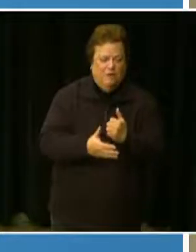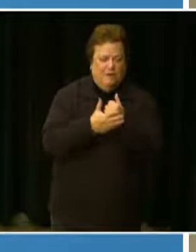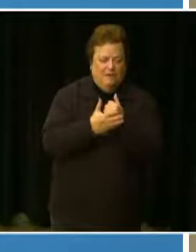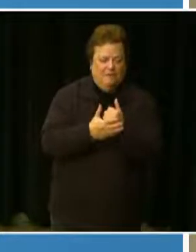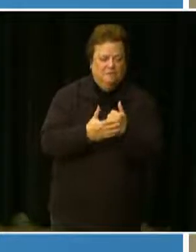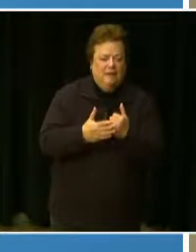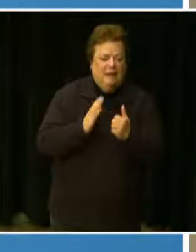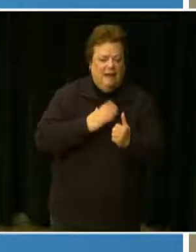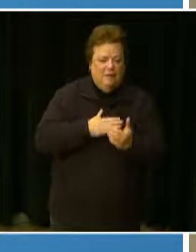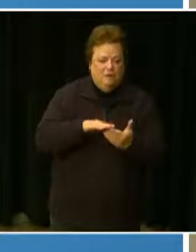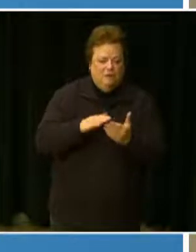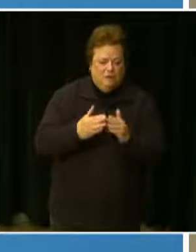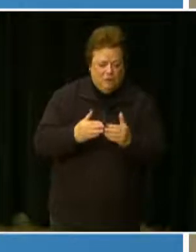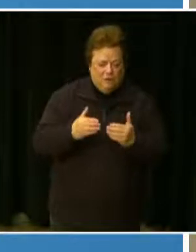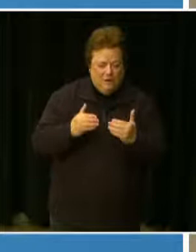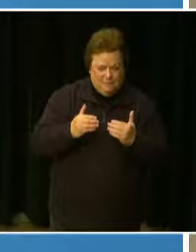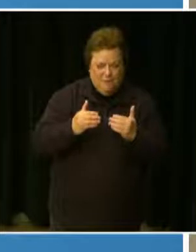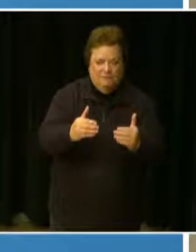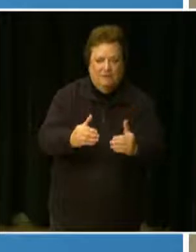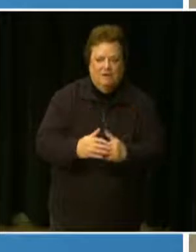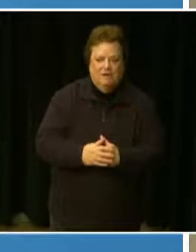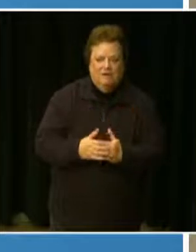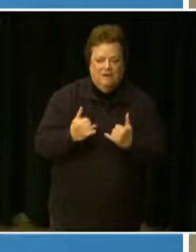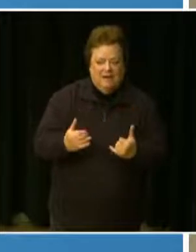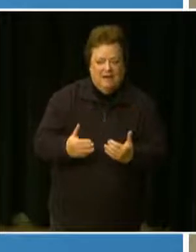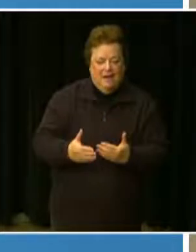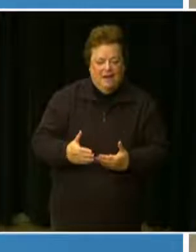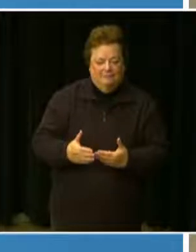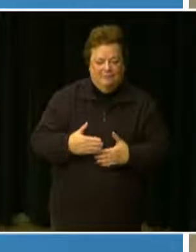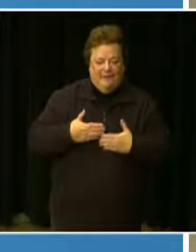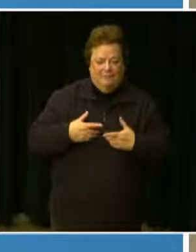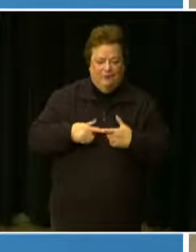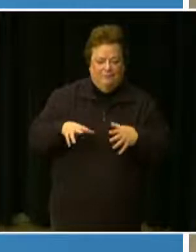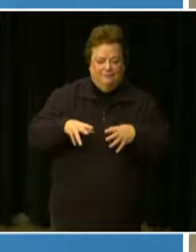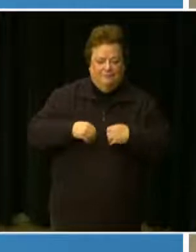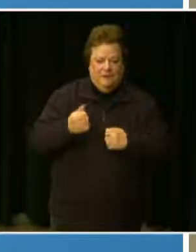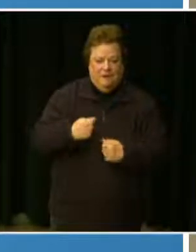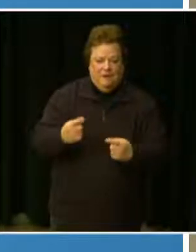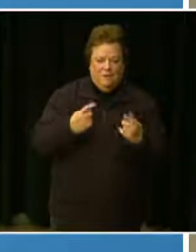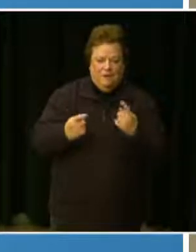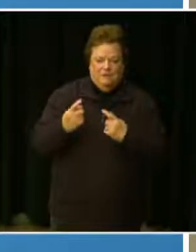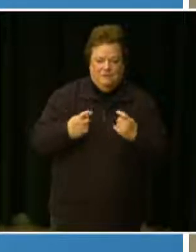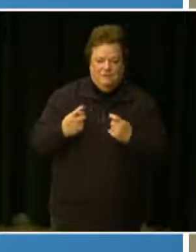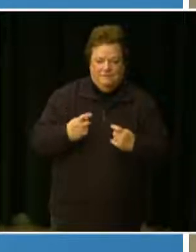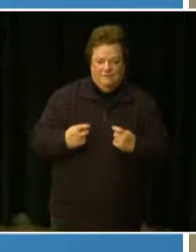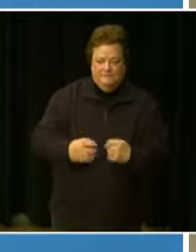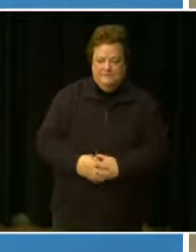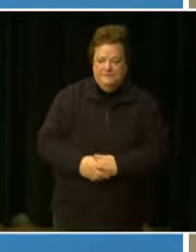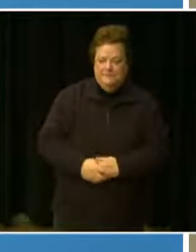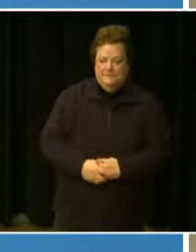community forward. And with that, we'll be happy to take any questions.